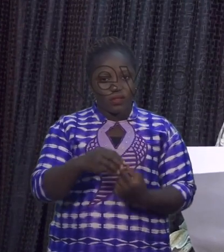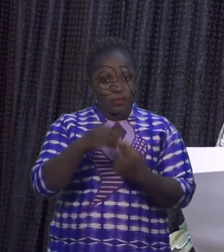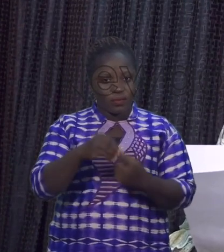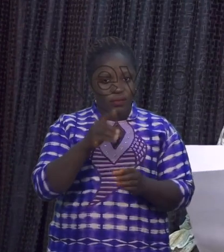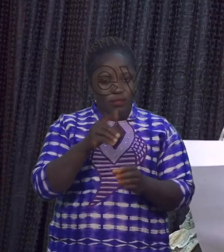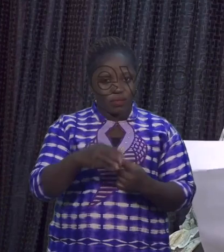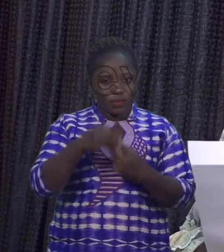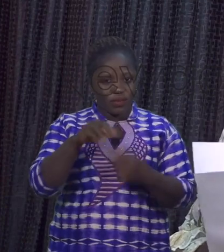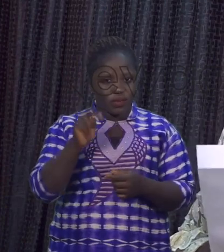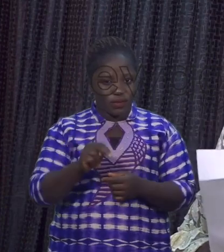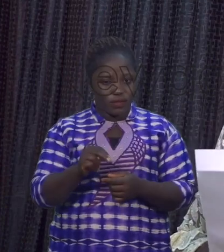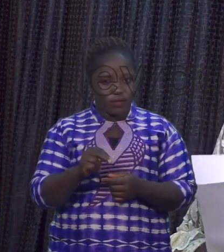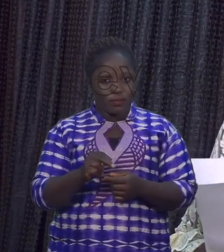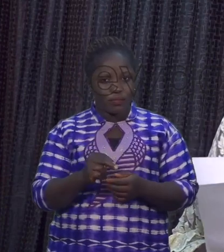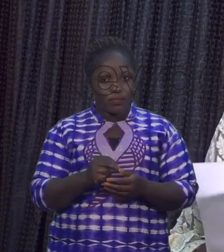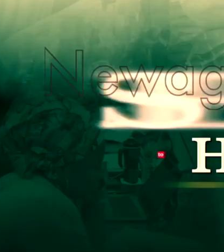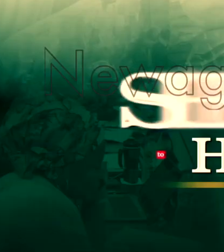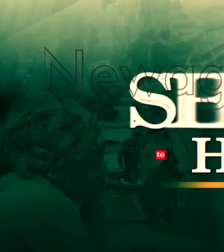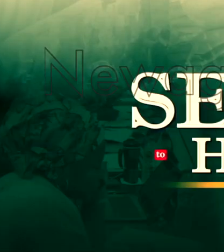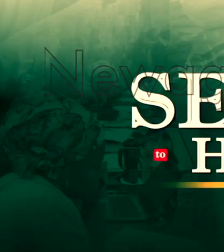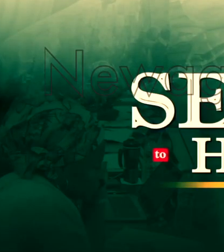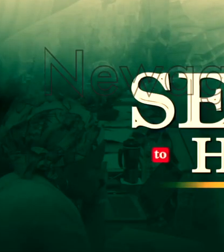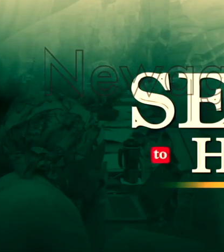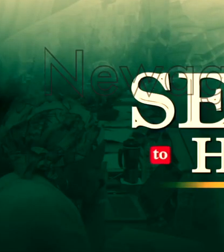service delivery to the target group.